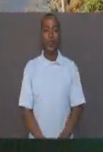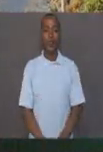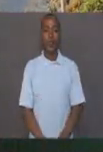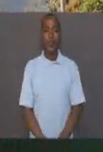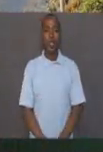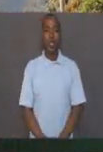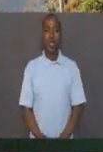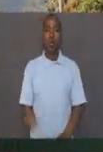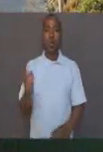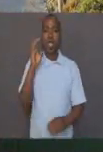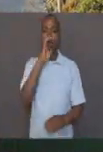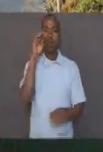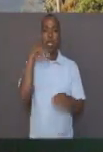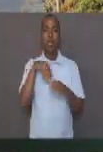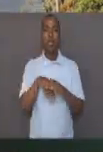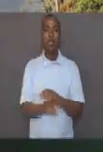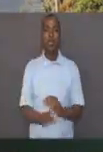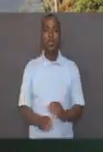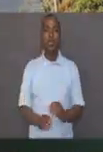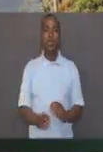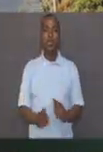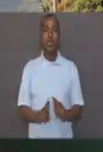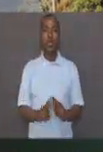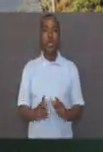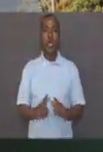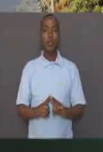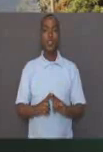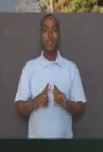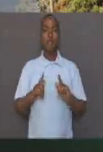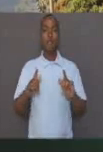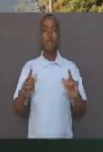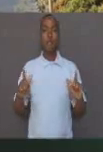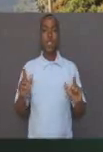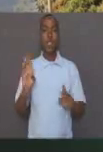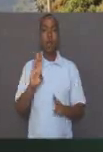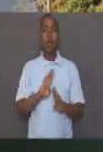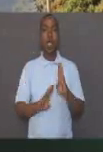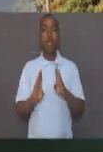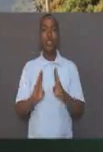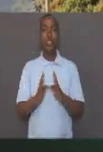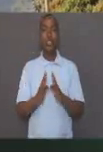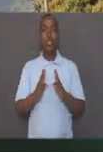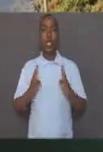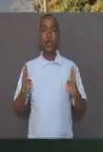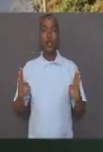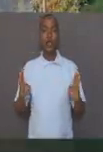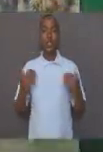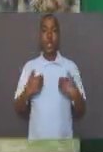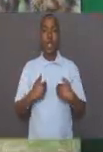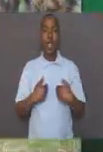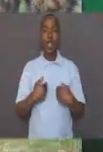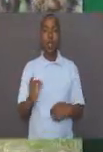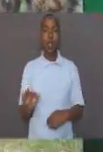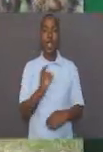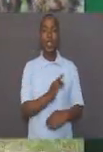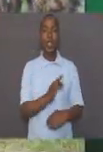In Ethiopia, there is a great range of biodiversity in plants and